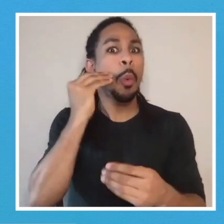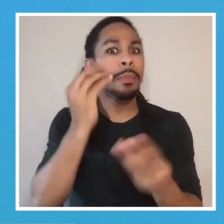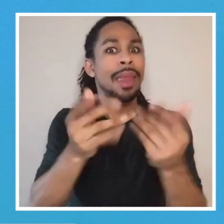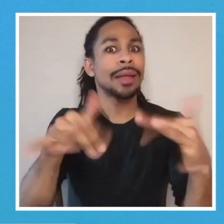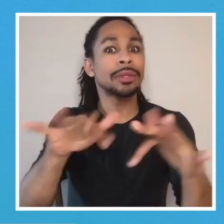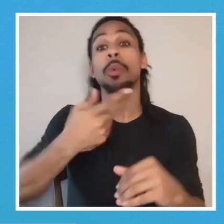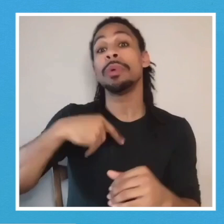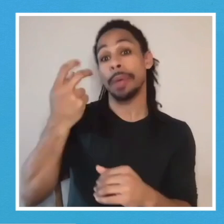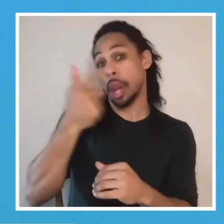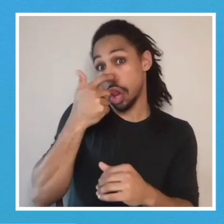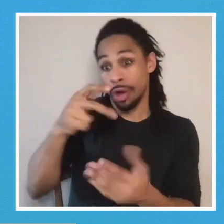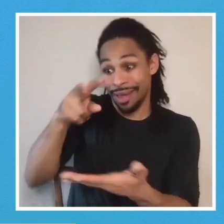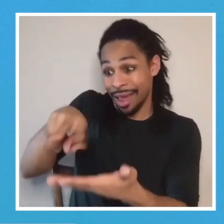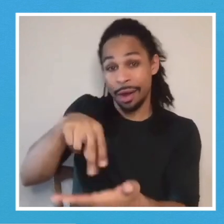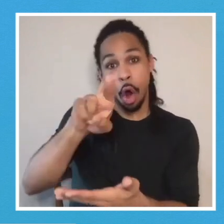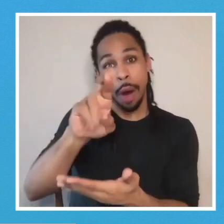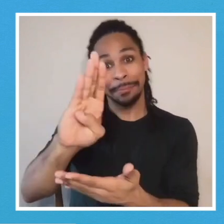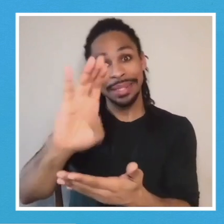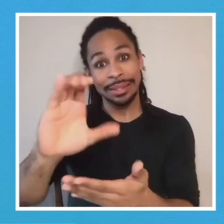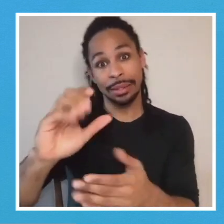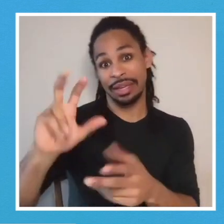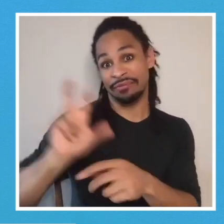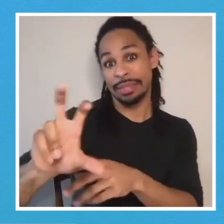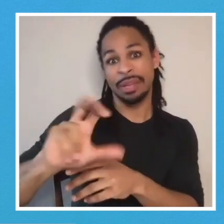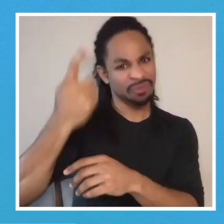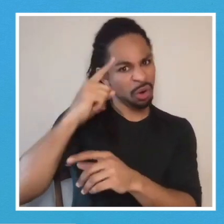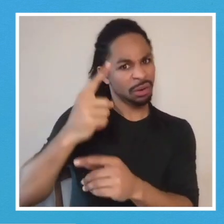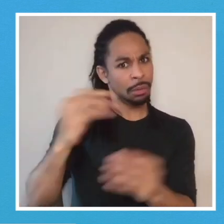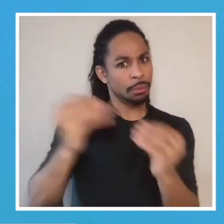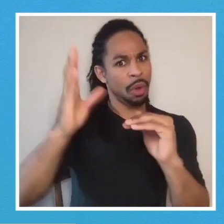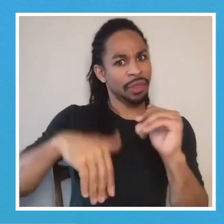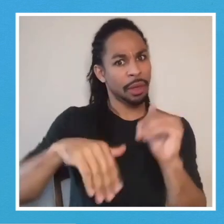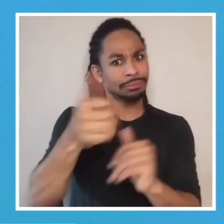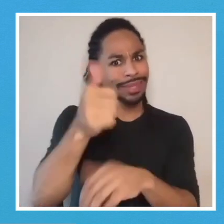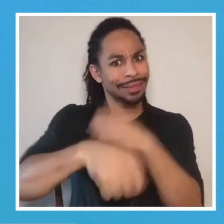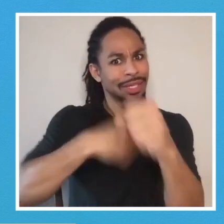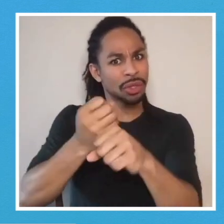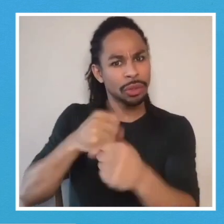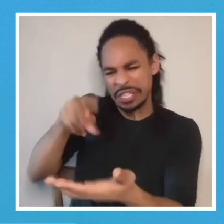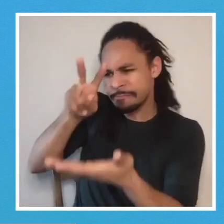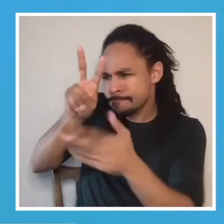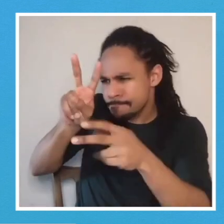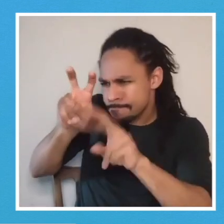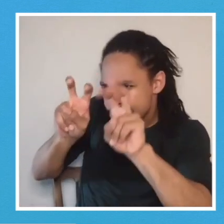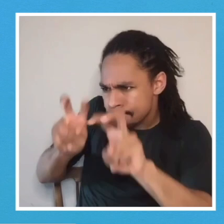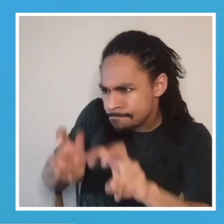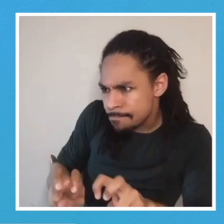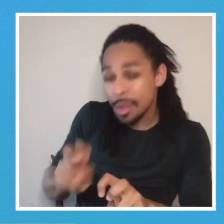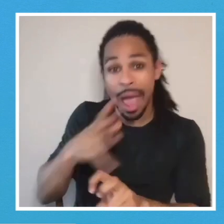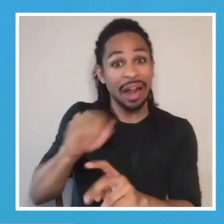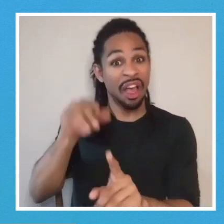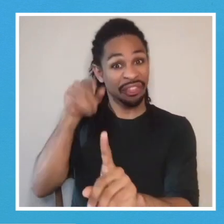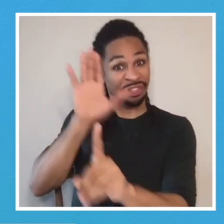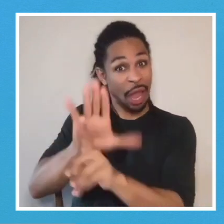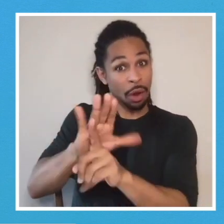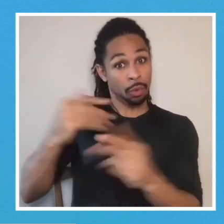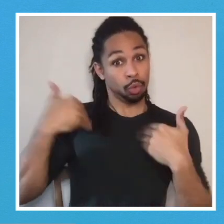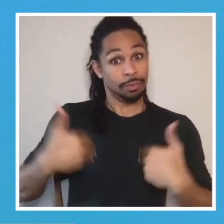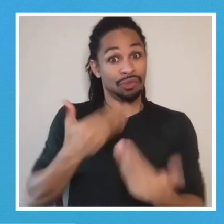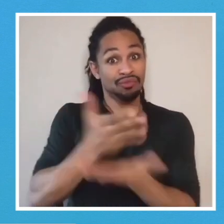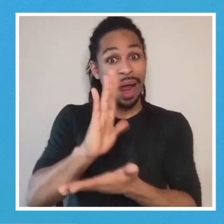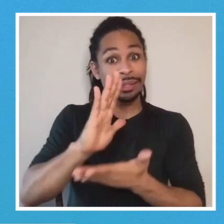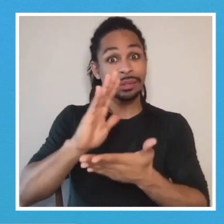RBC's investments since, for over a decade. And it's not new, the human rights violations that they are implementing.